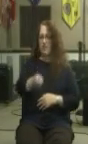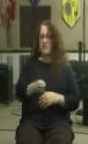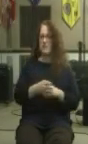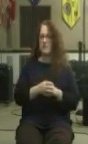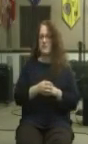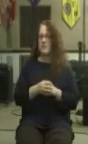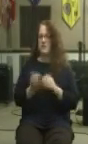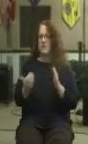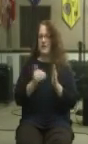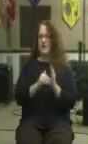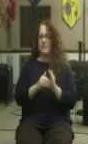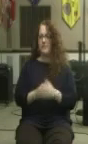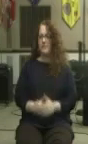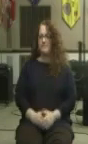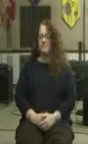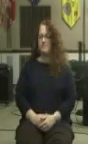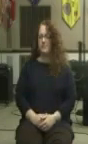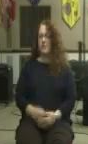out again.